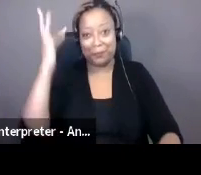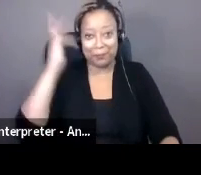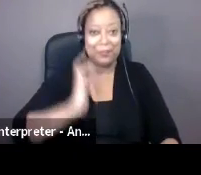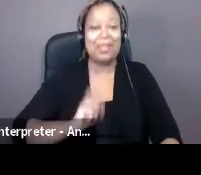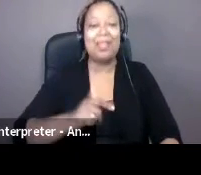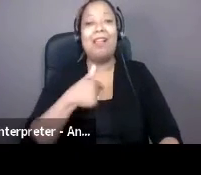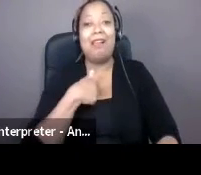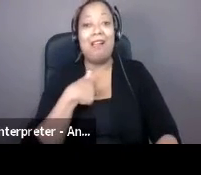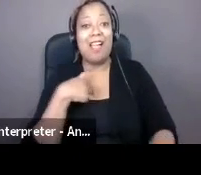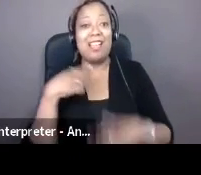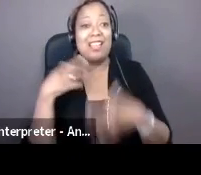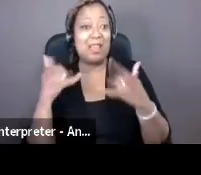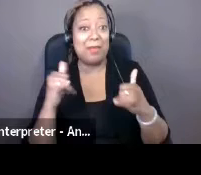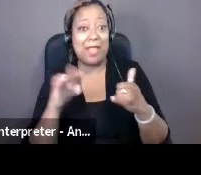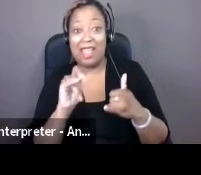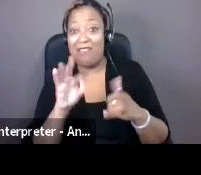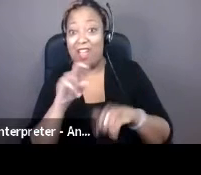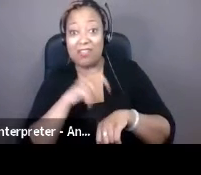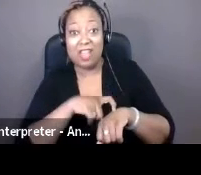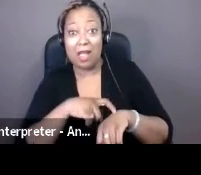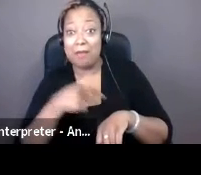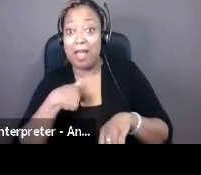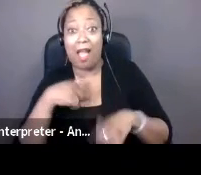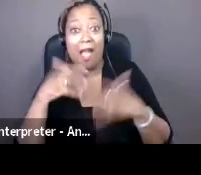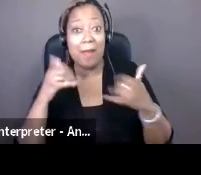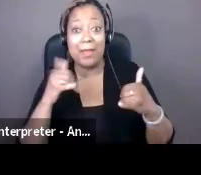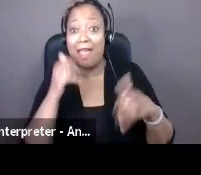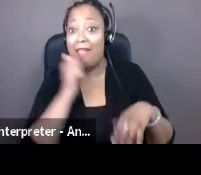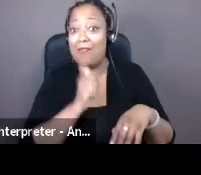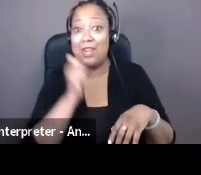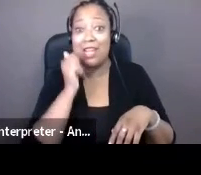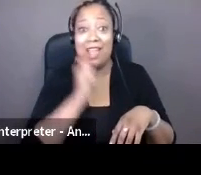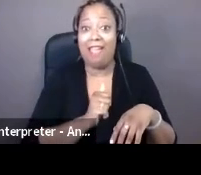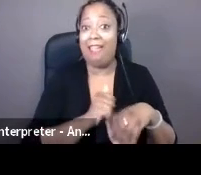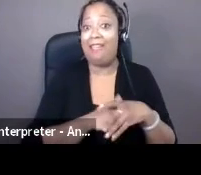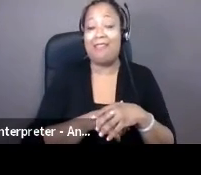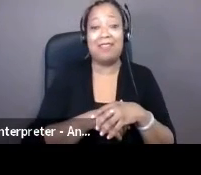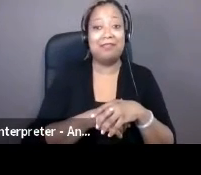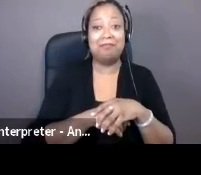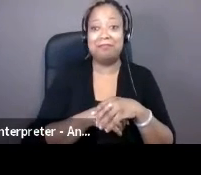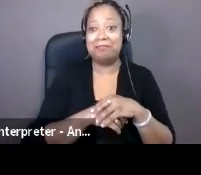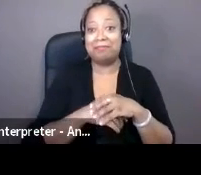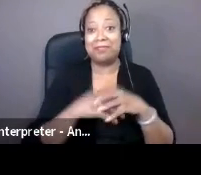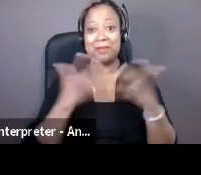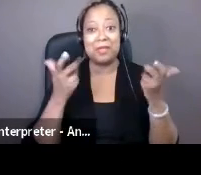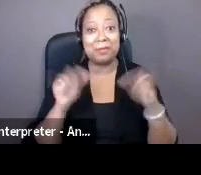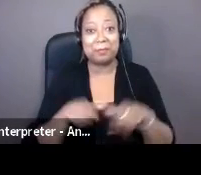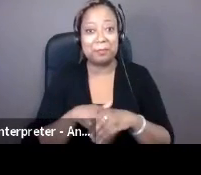play if I have time, every time, also every day, every second.